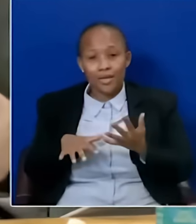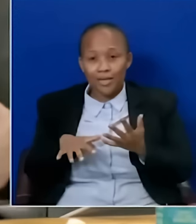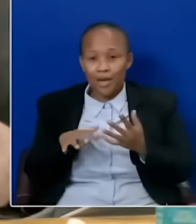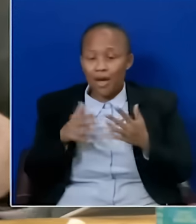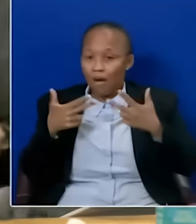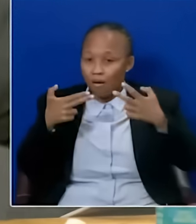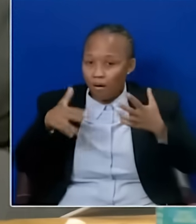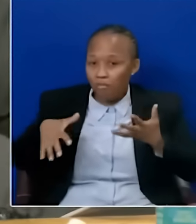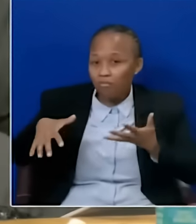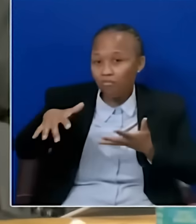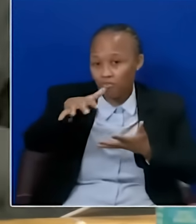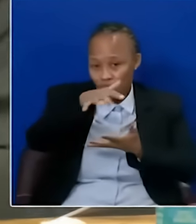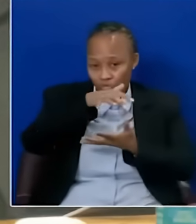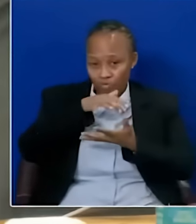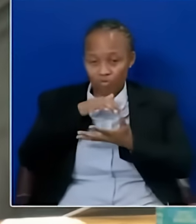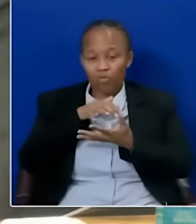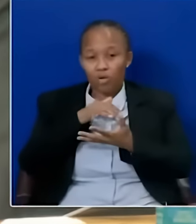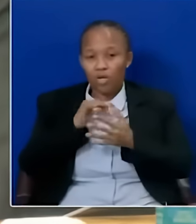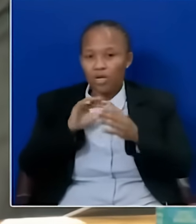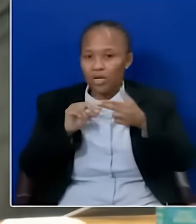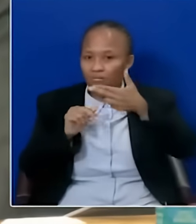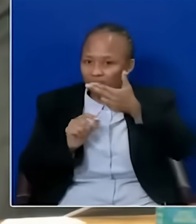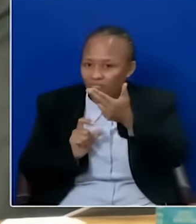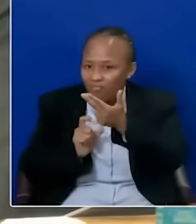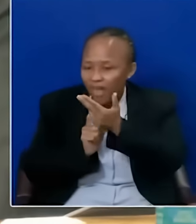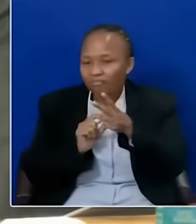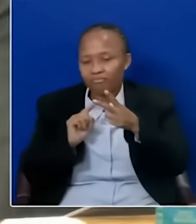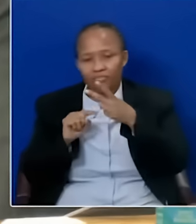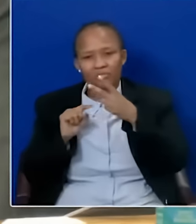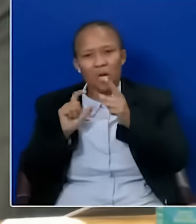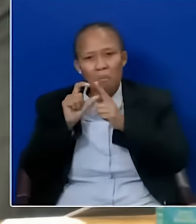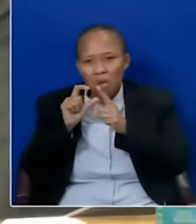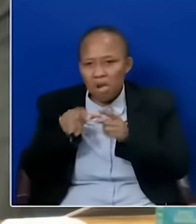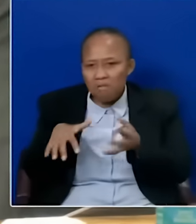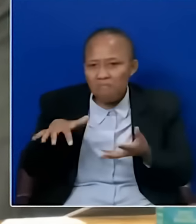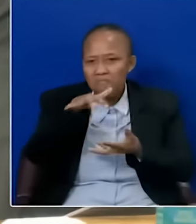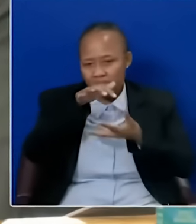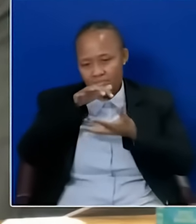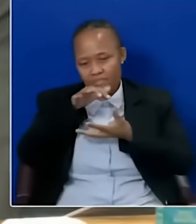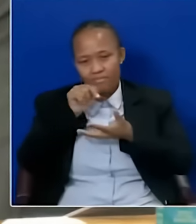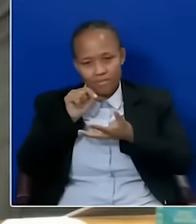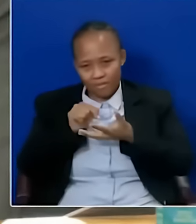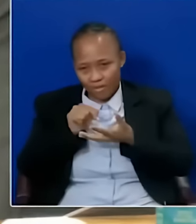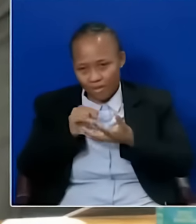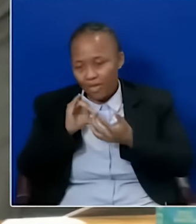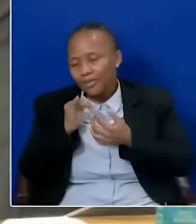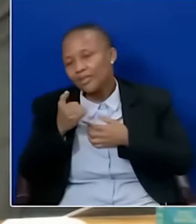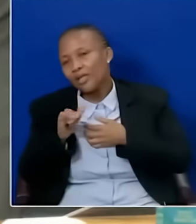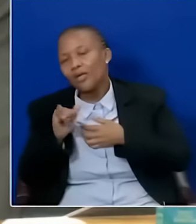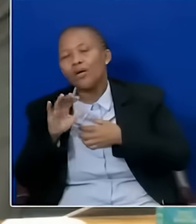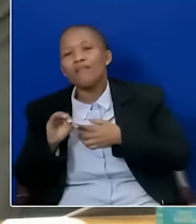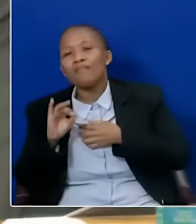the cartridge cases, the bullets, will still be in sealed evidence bags in your ballistics